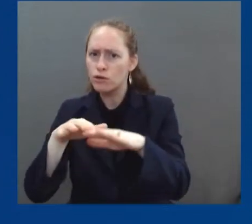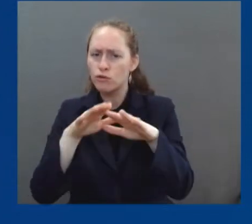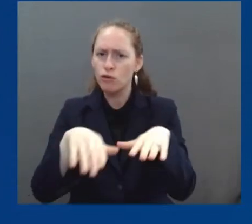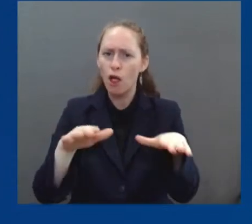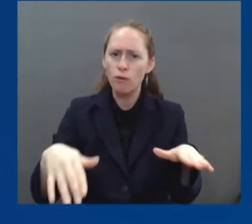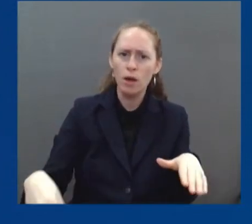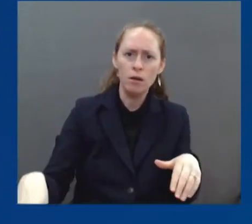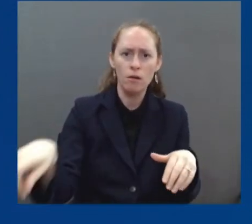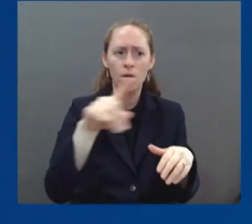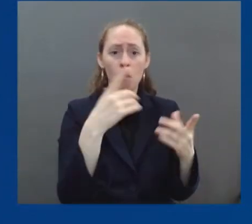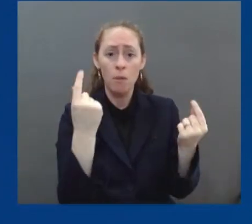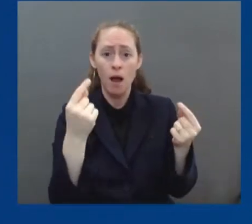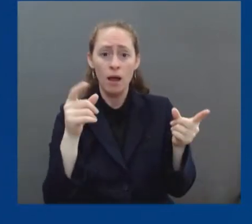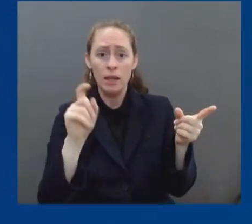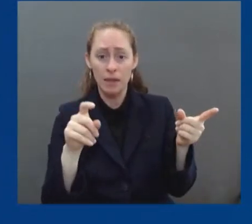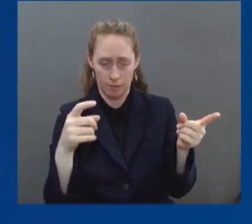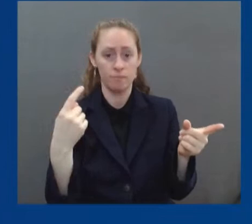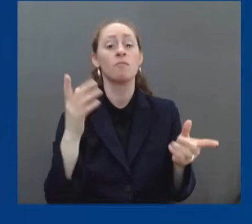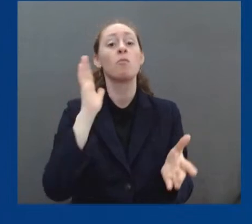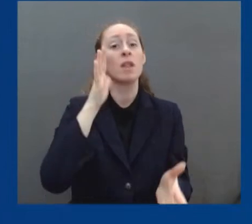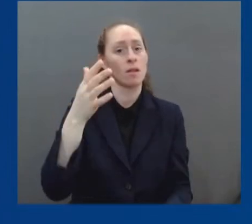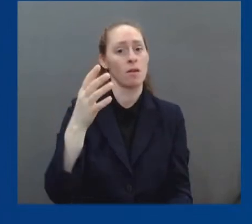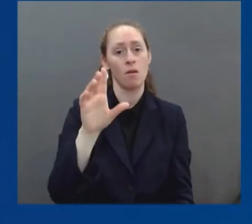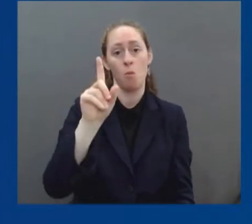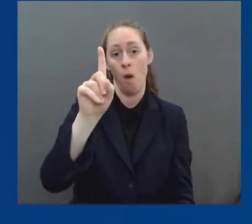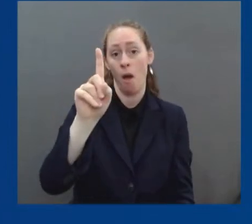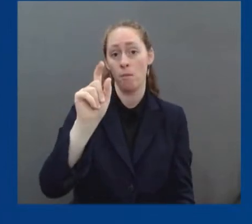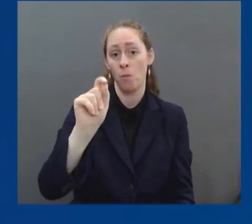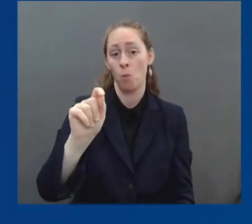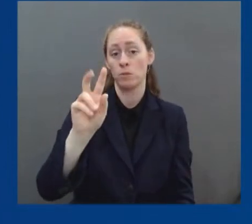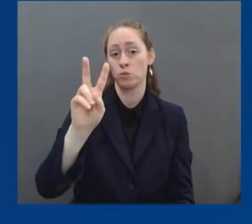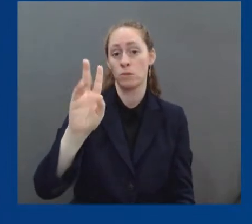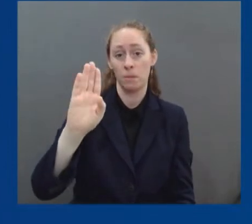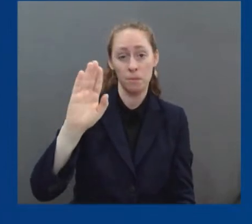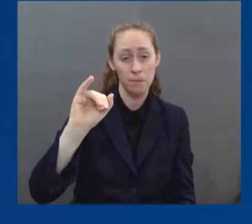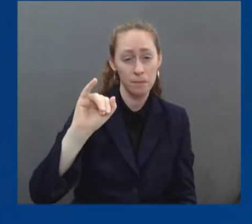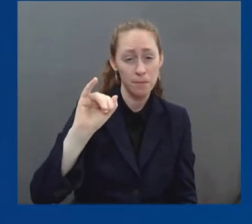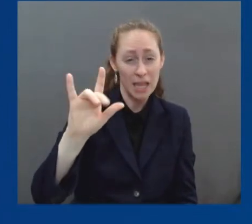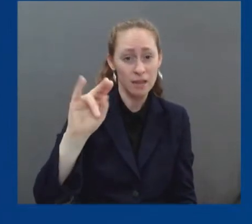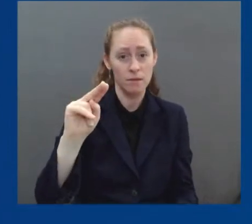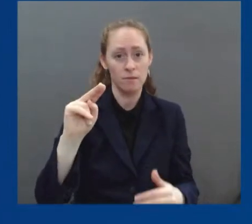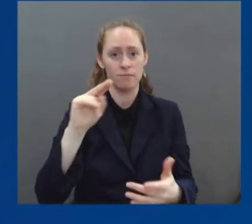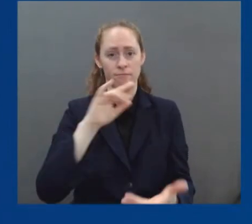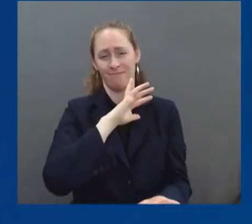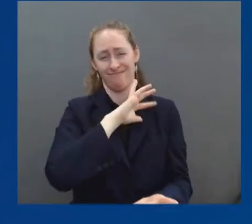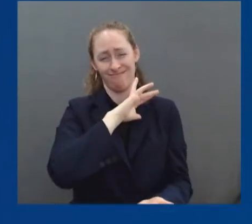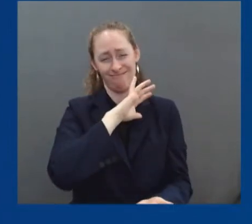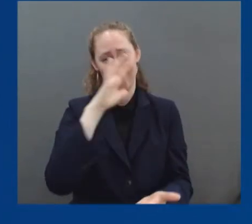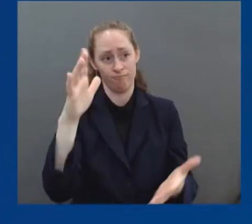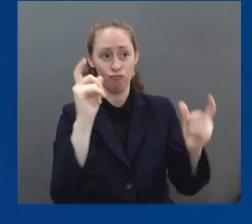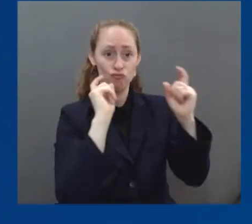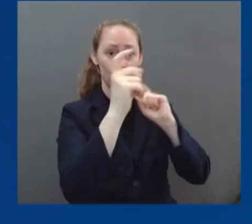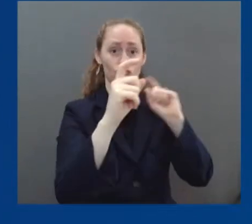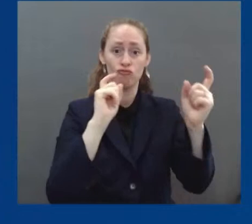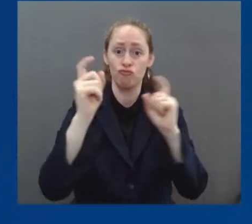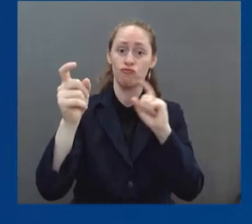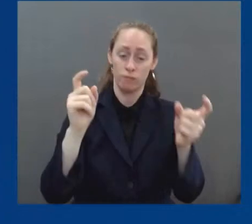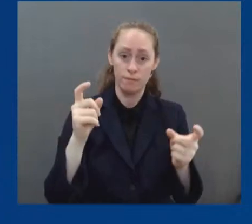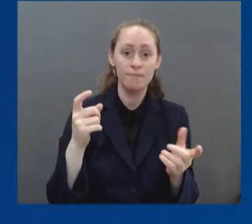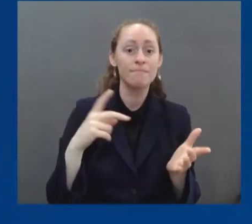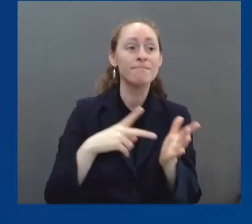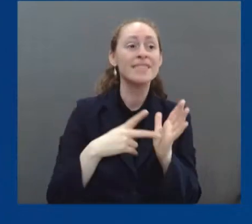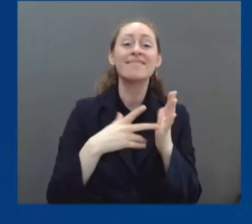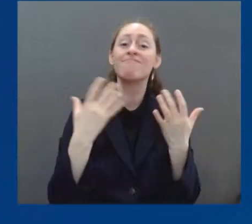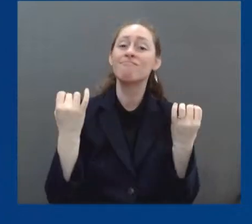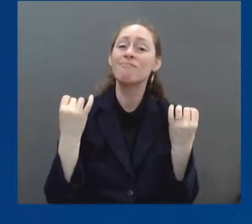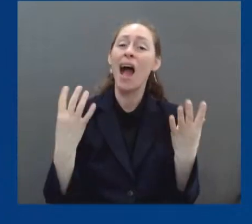Thanks to this historic action, children in countries most in need will soon have access to safe, effective vaccines. And